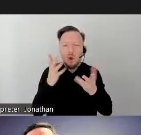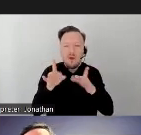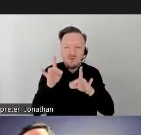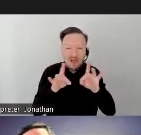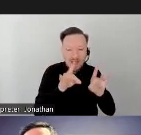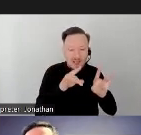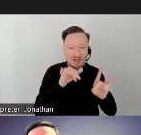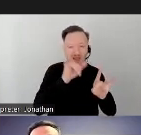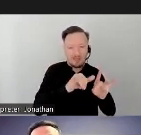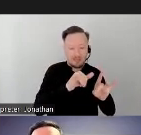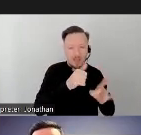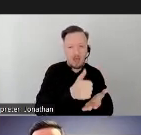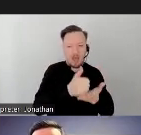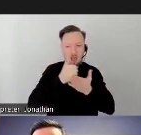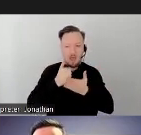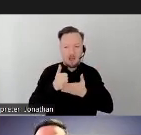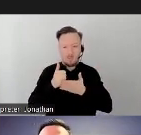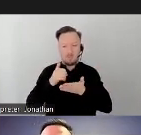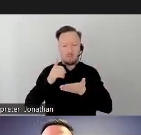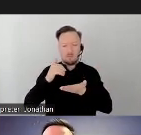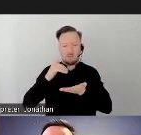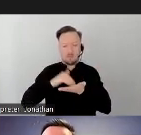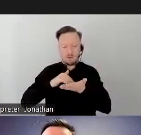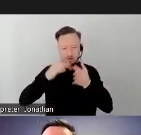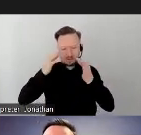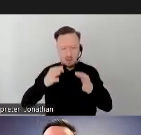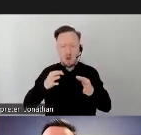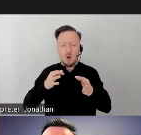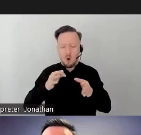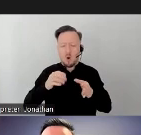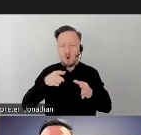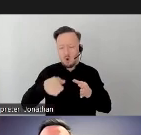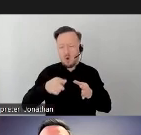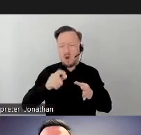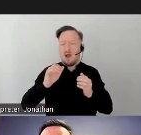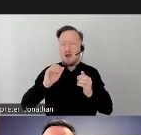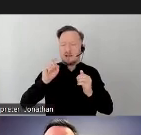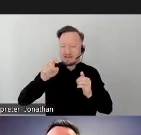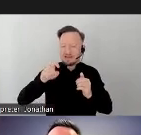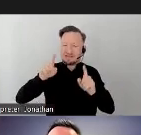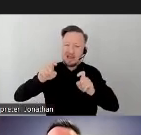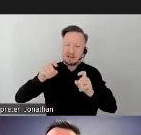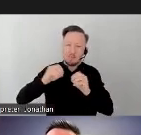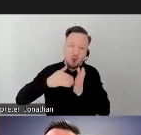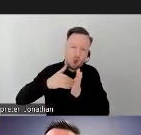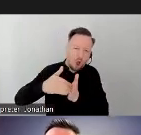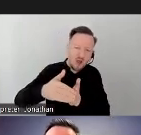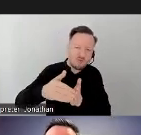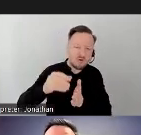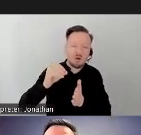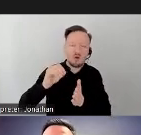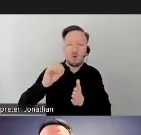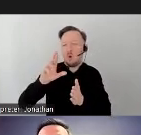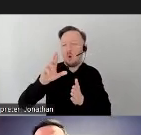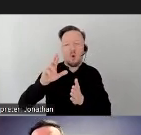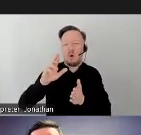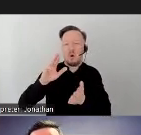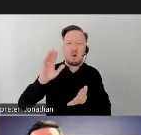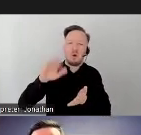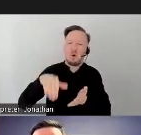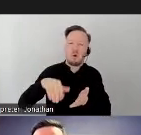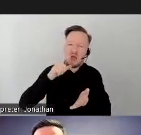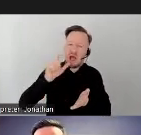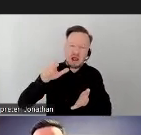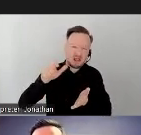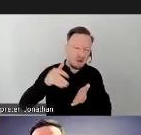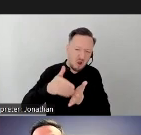or screened varies. If you have a higher risk polyps, then you should get screened sooner. If you don't have any high